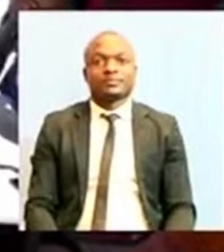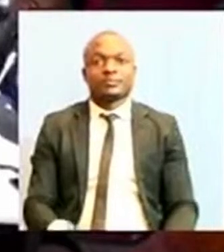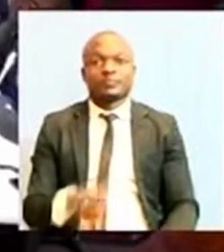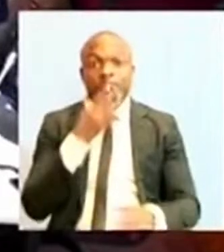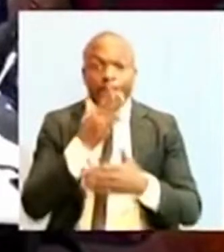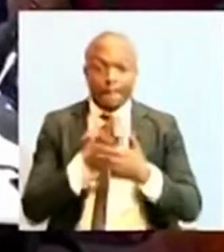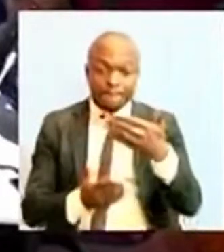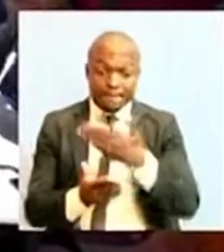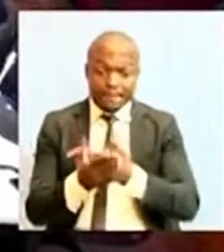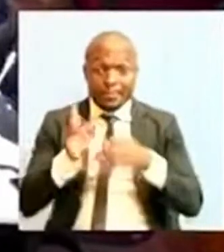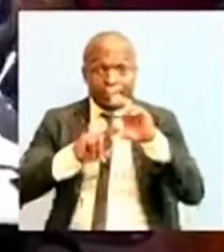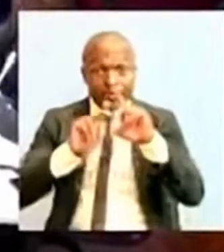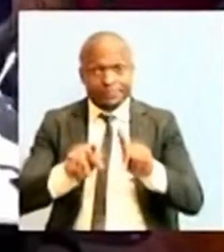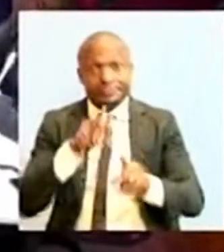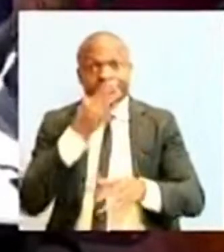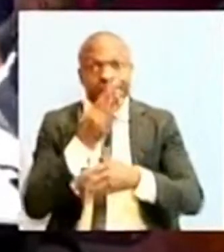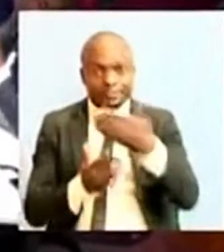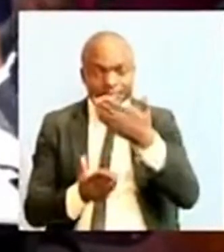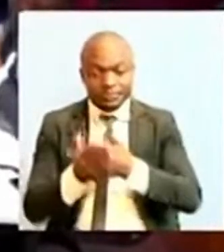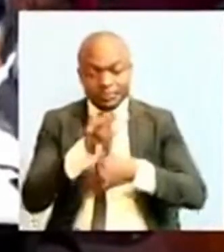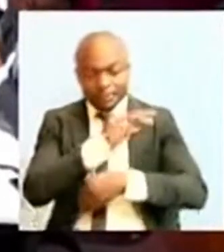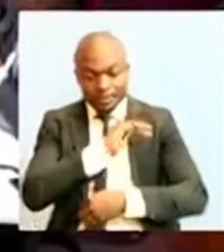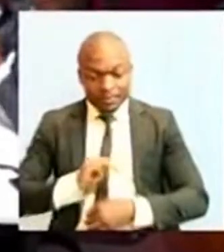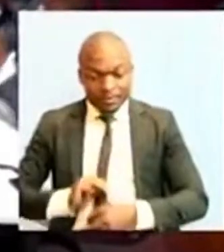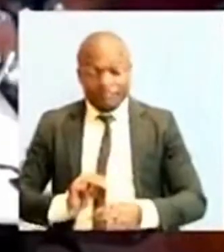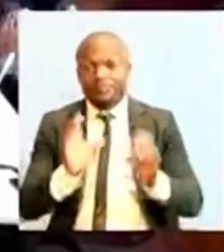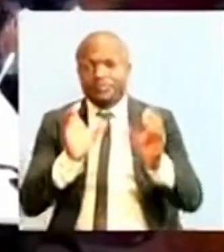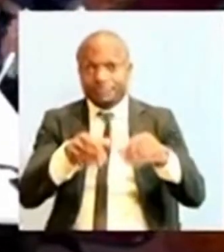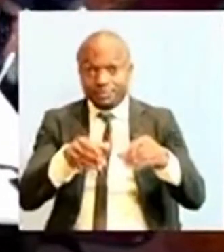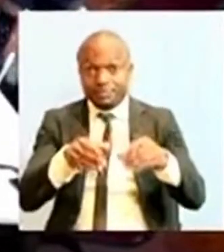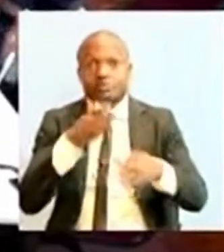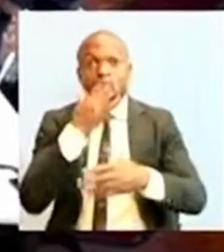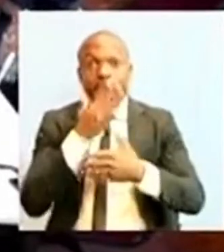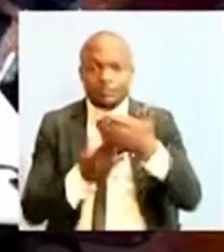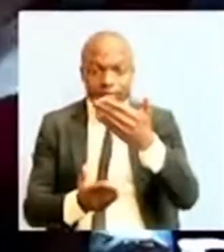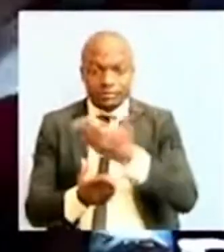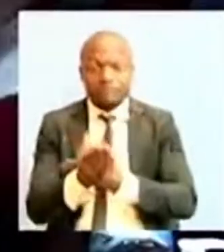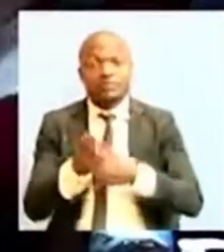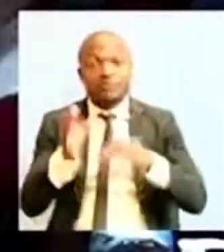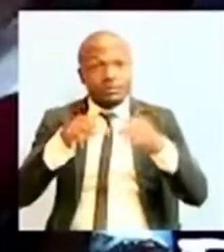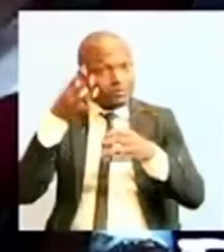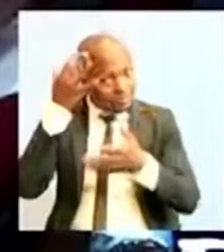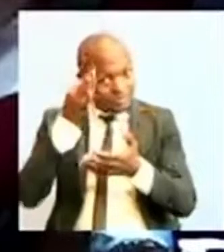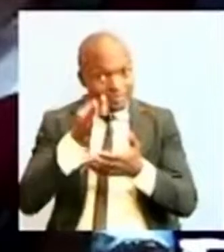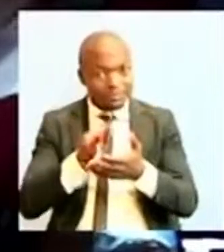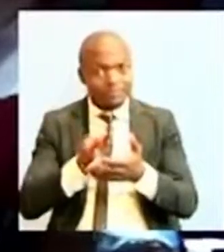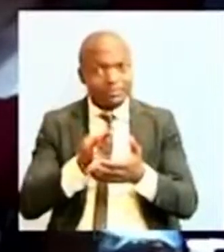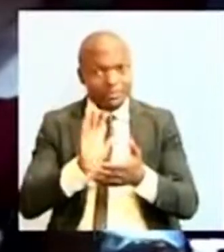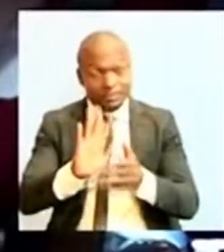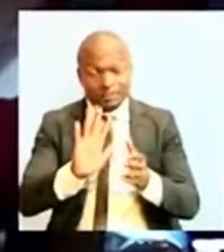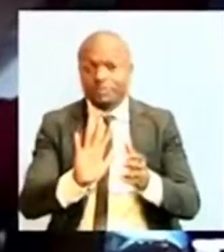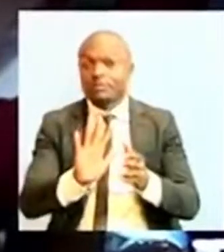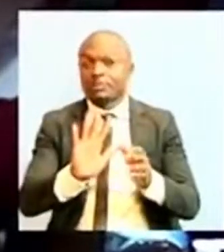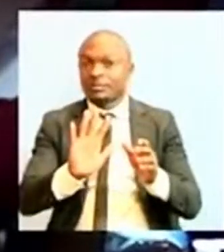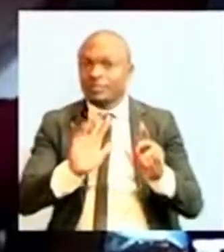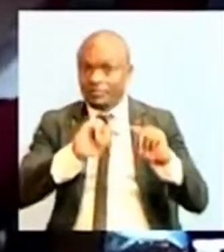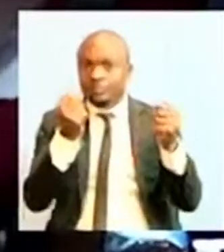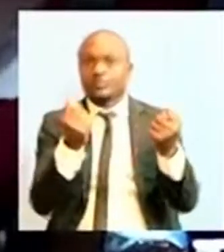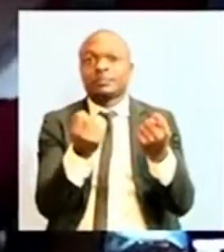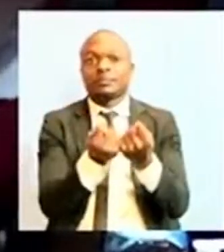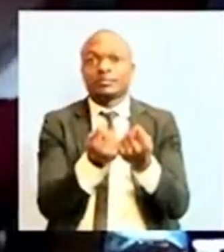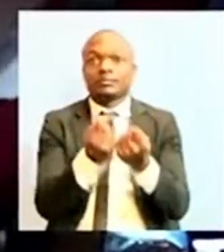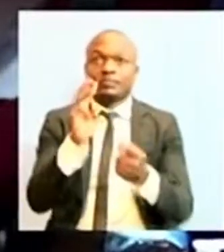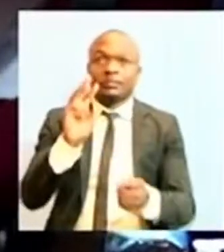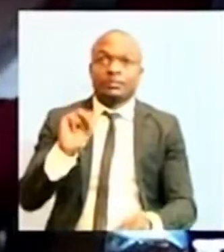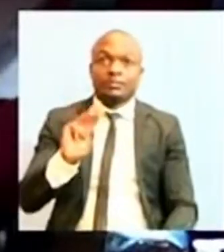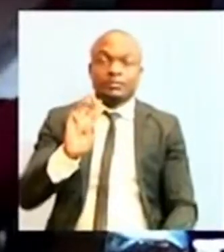Good morning, Chair, and good morning, members of the committee. Good morning, Town Clerk and your team. My name is Traxon Hami Andamwemba,